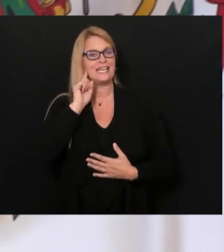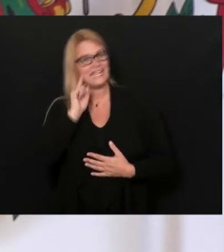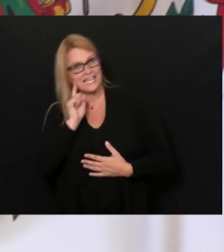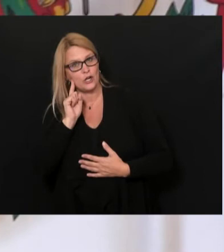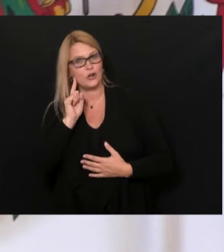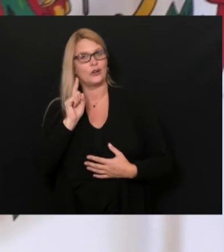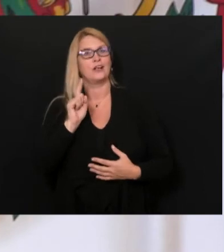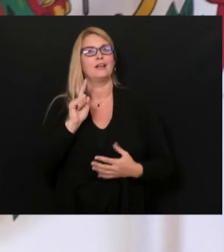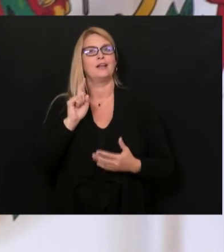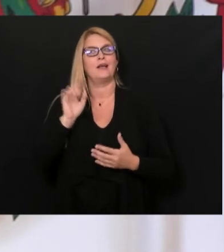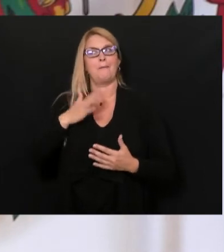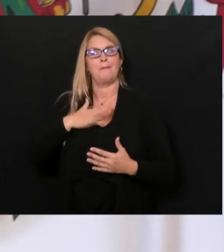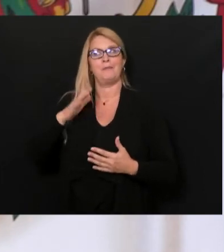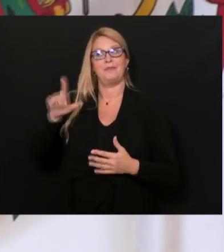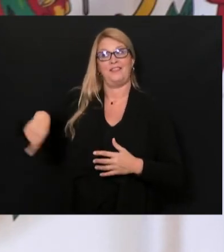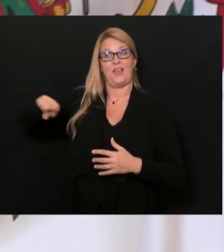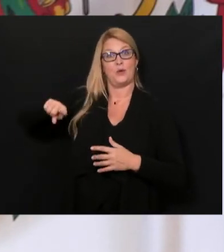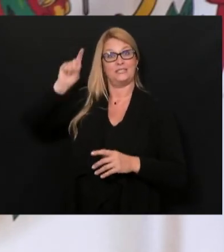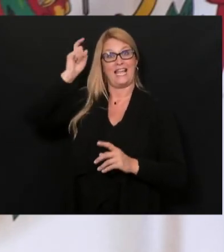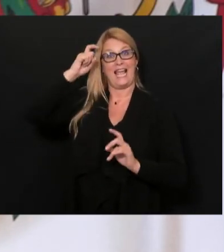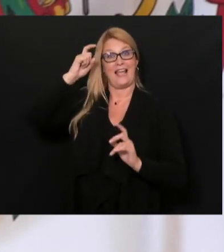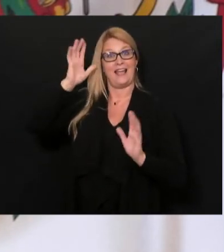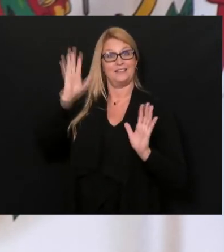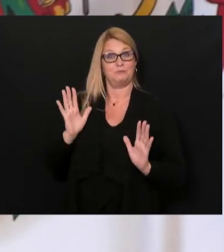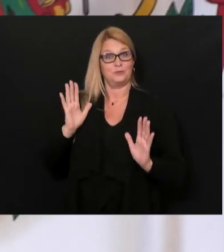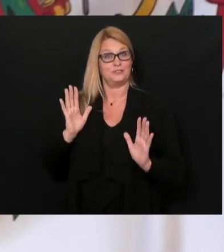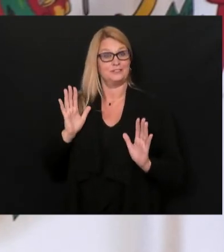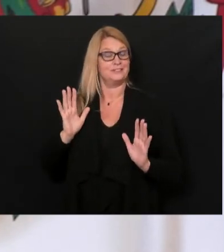great experts speak about West Virginia.